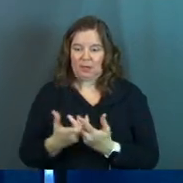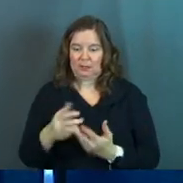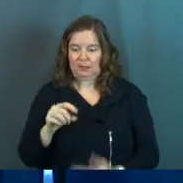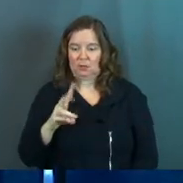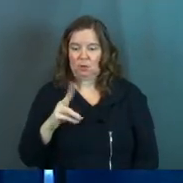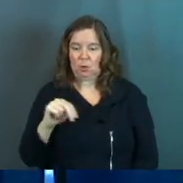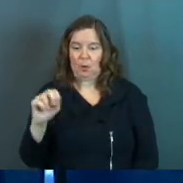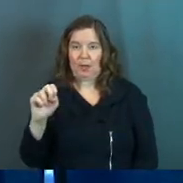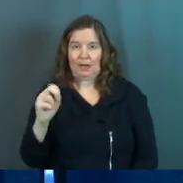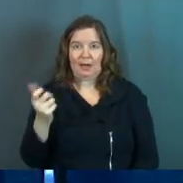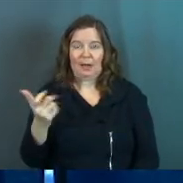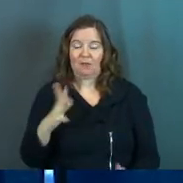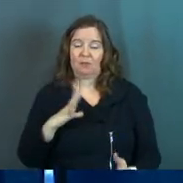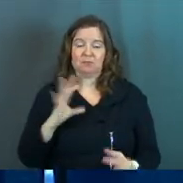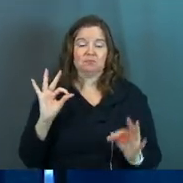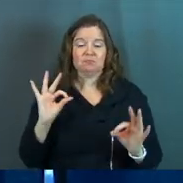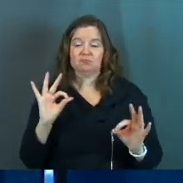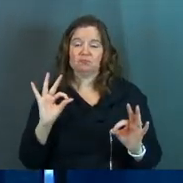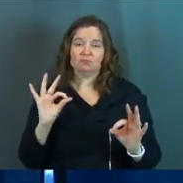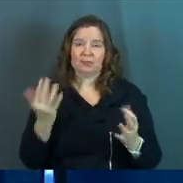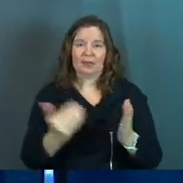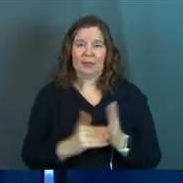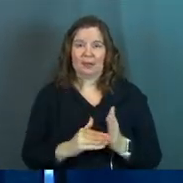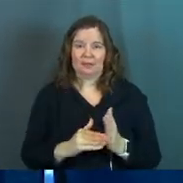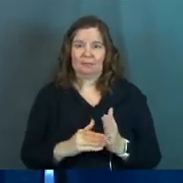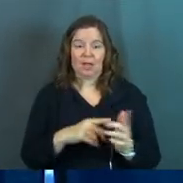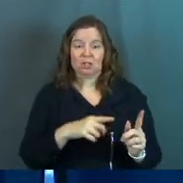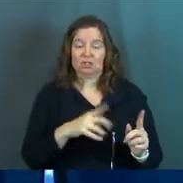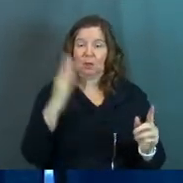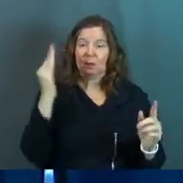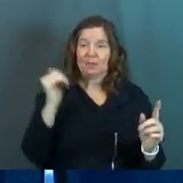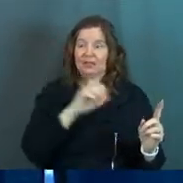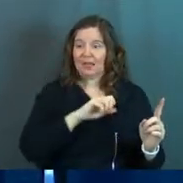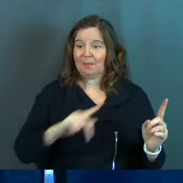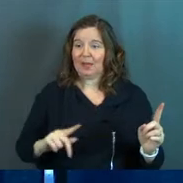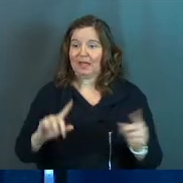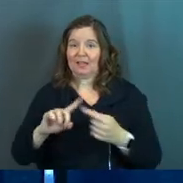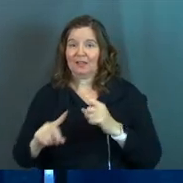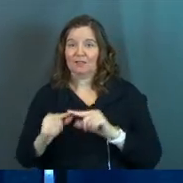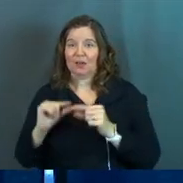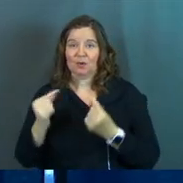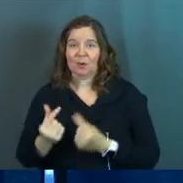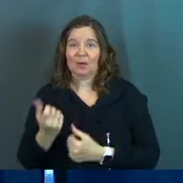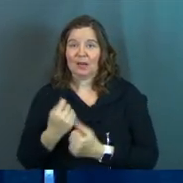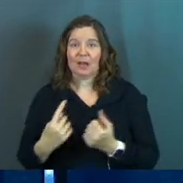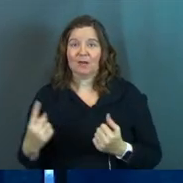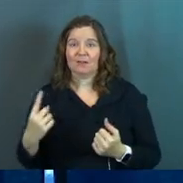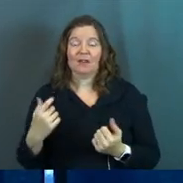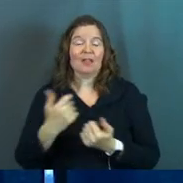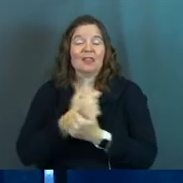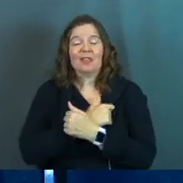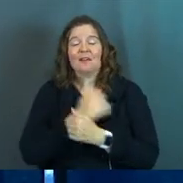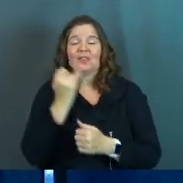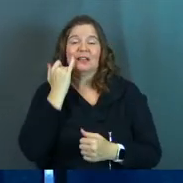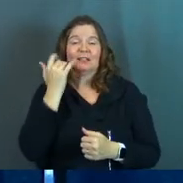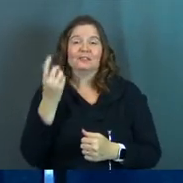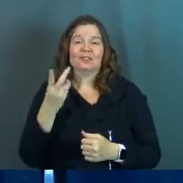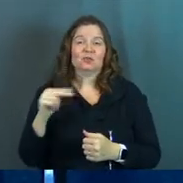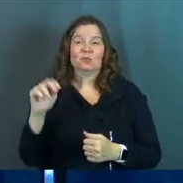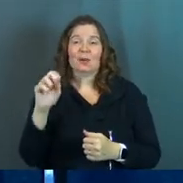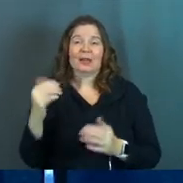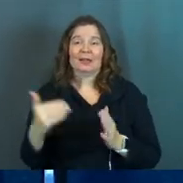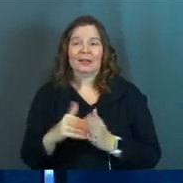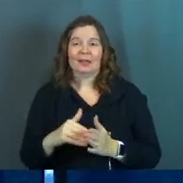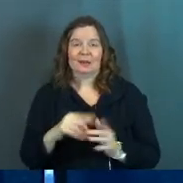Dwayne, and everything would be rosy again. And she would expect to come back into the friend group, and everybody loved the idea of